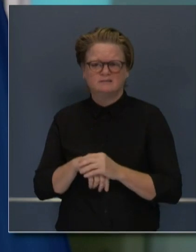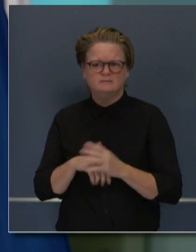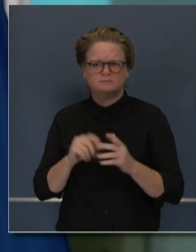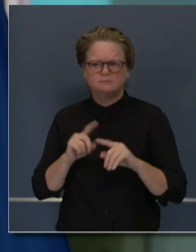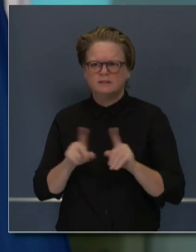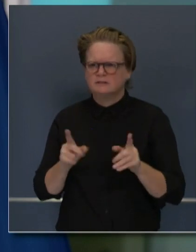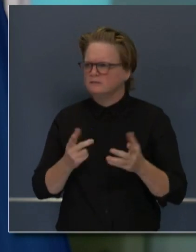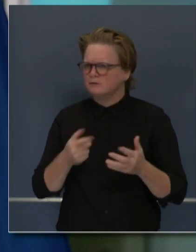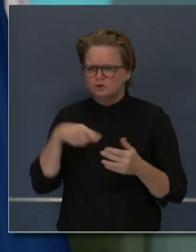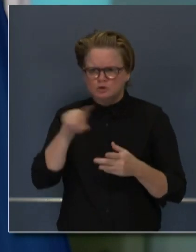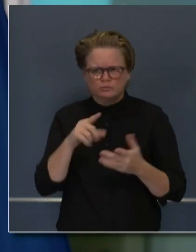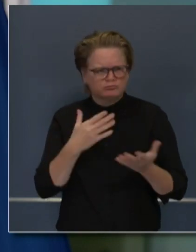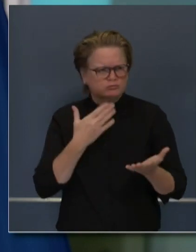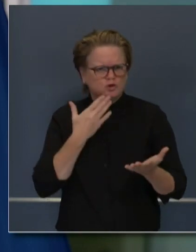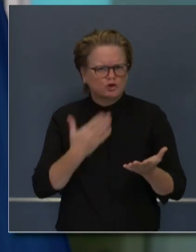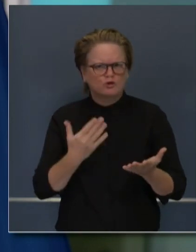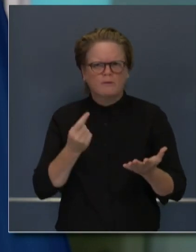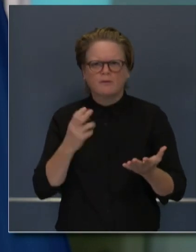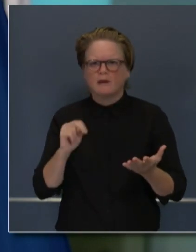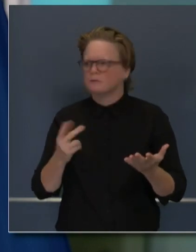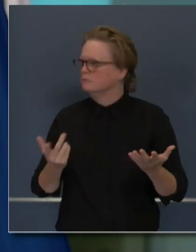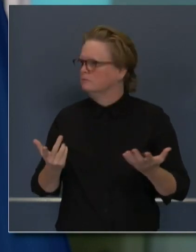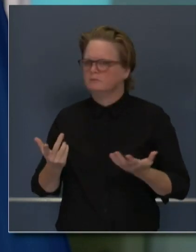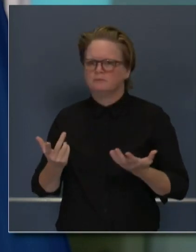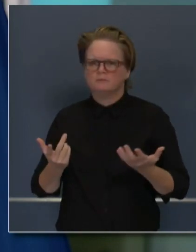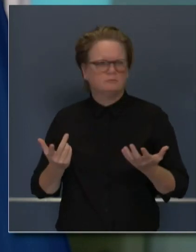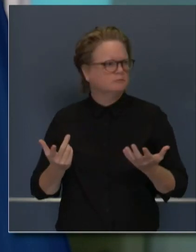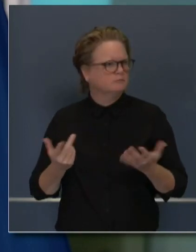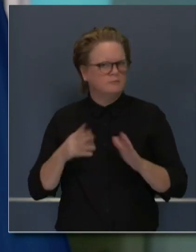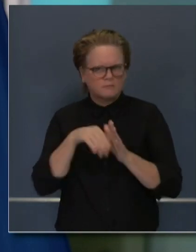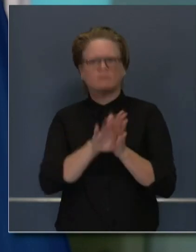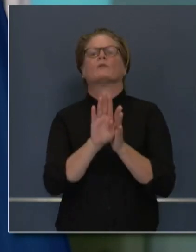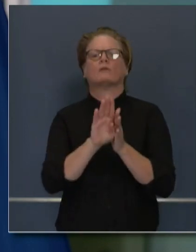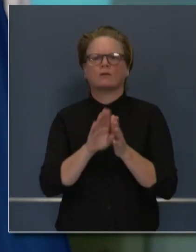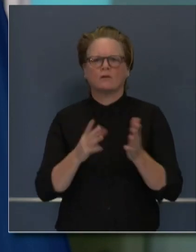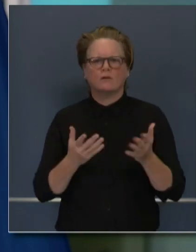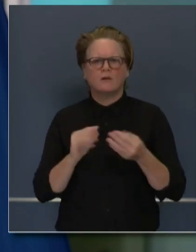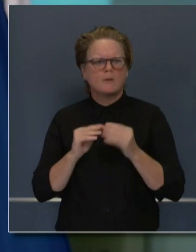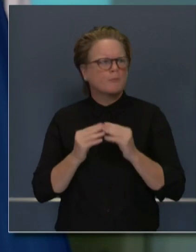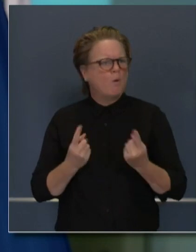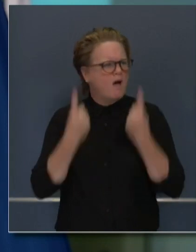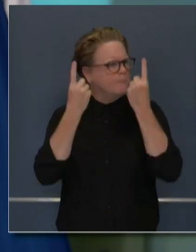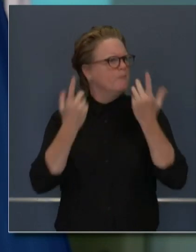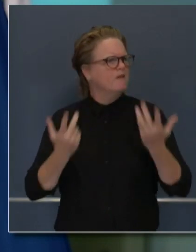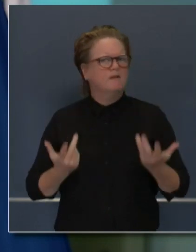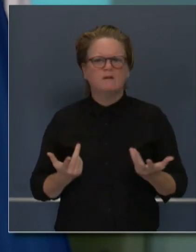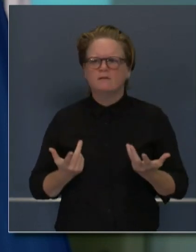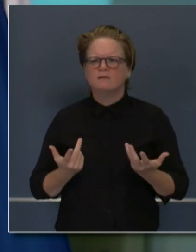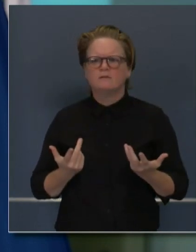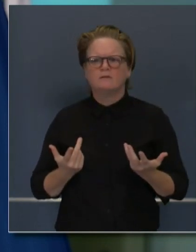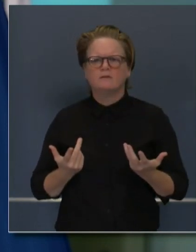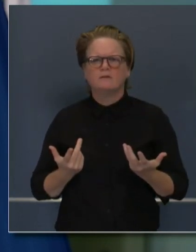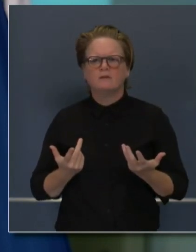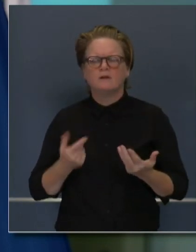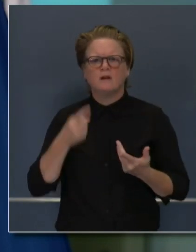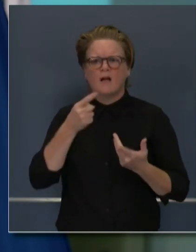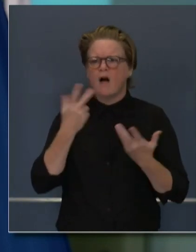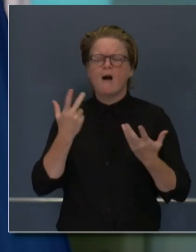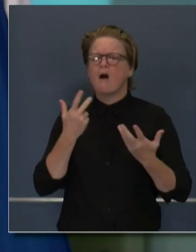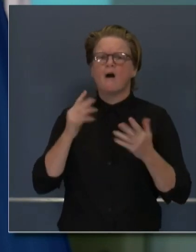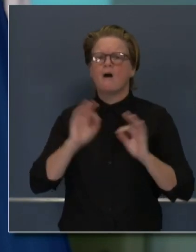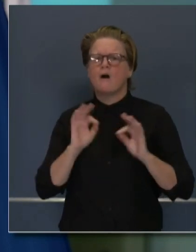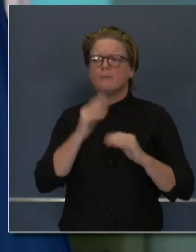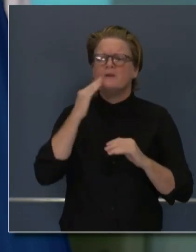on the issue of the dinner, what do you say to California residents who say, this is do as I say, not as I